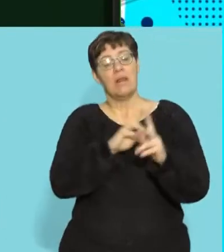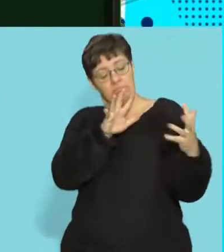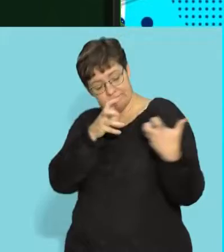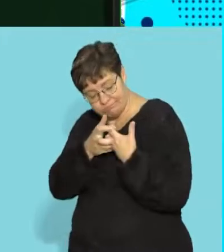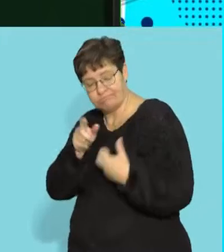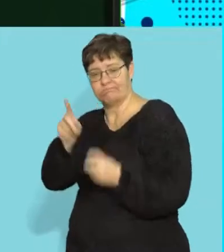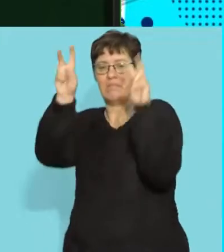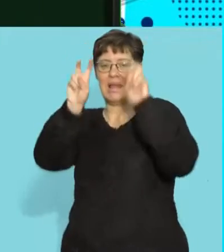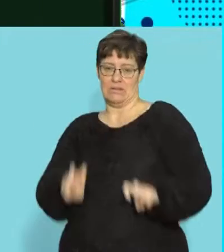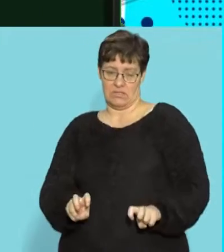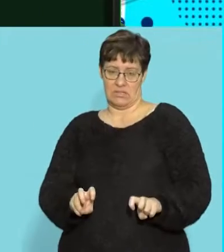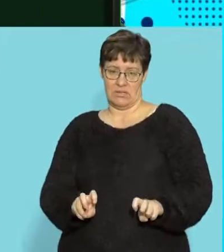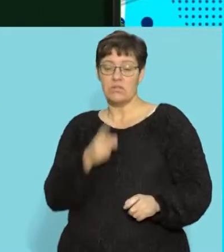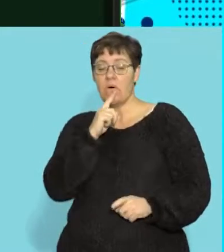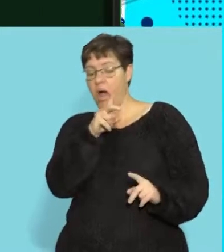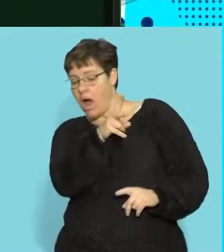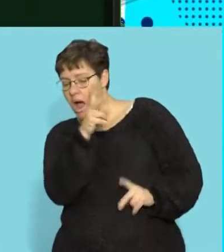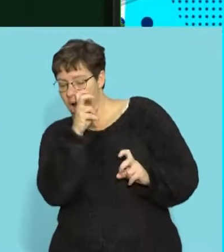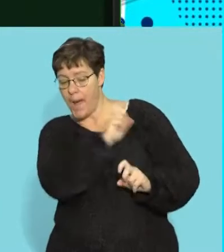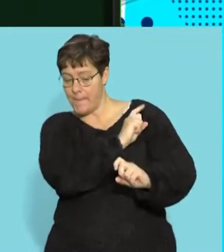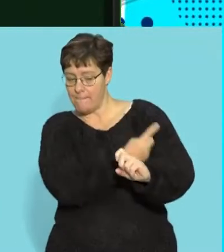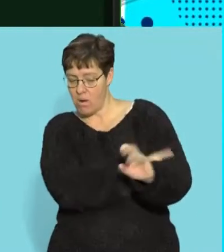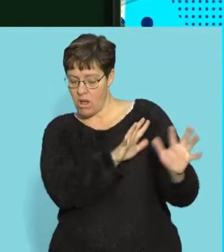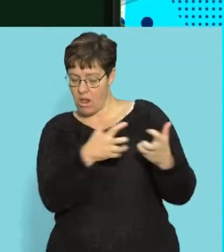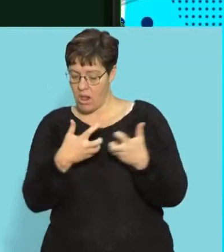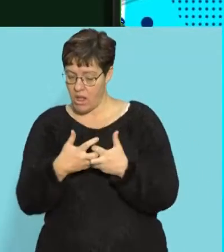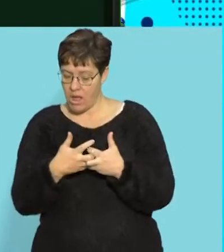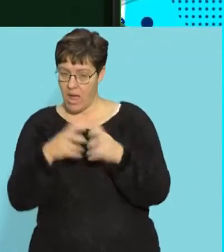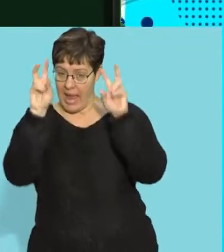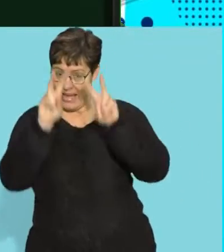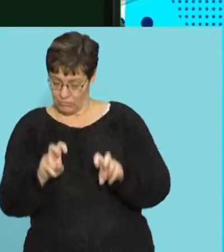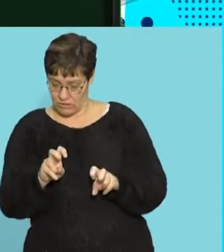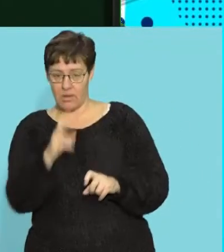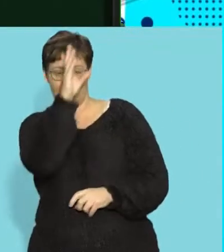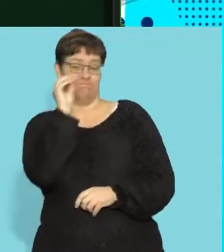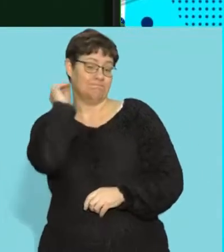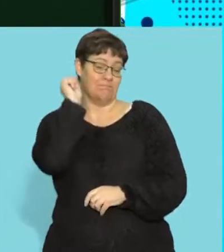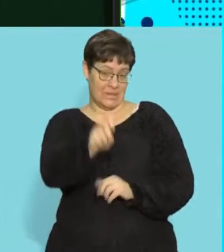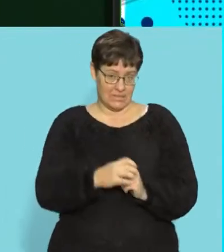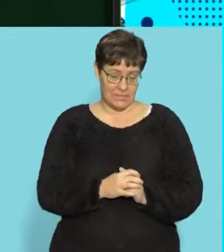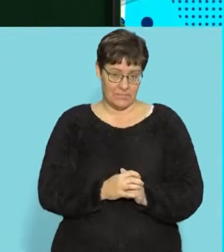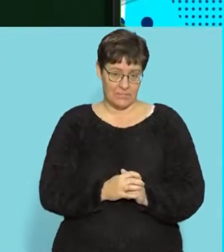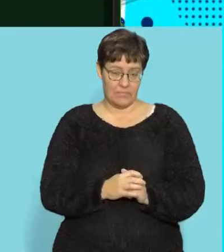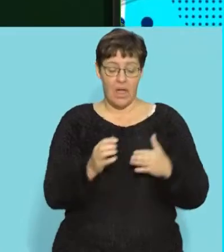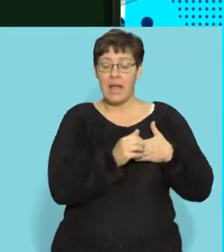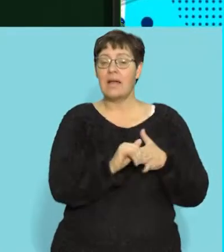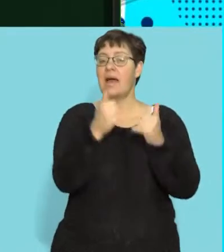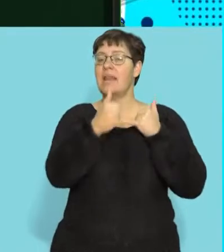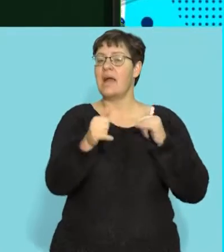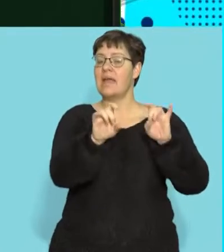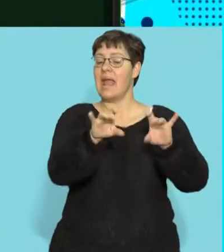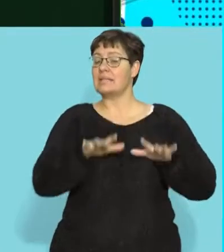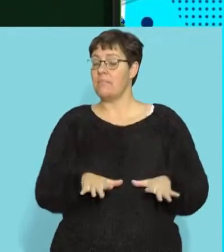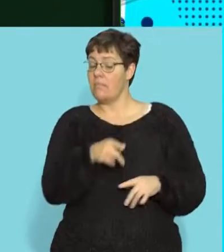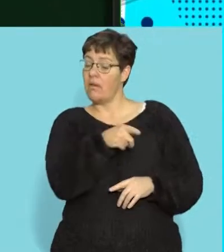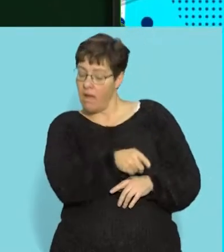the definition and being able to recall them is very, very important. So remember, the examination guidelines gives us what